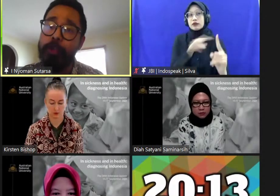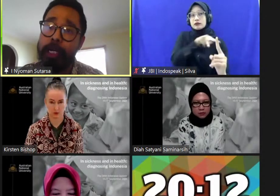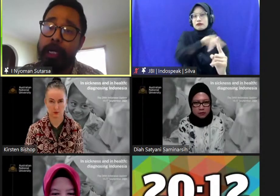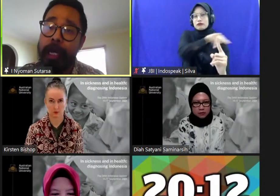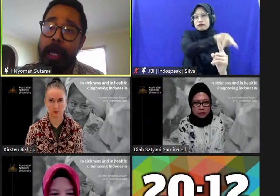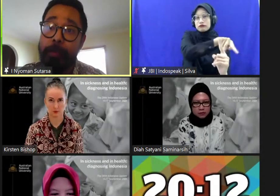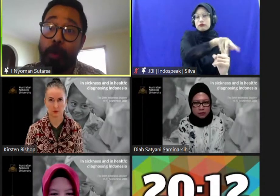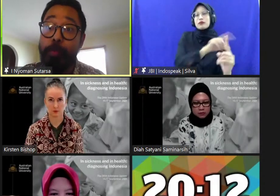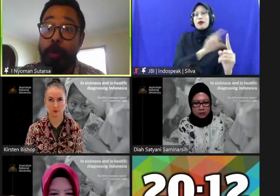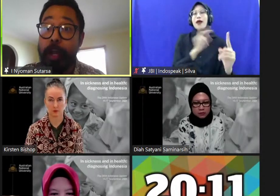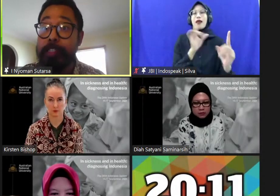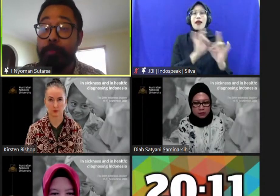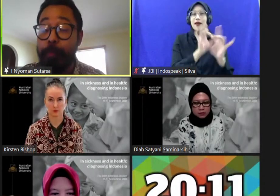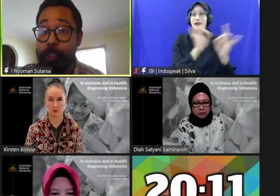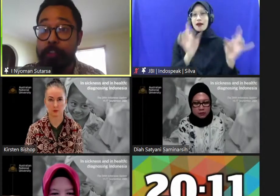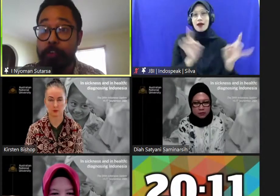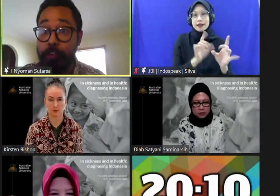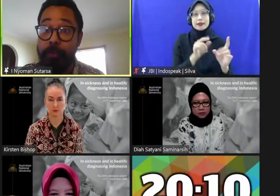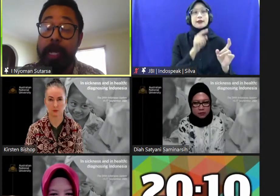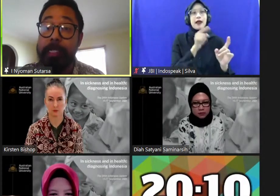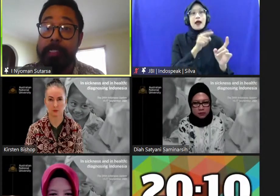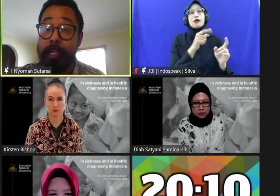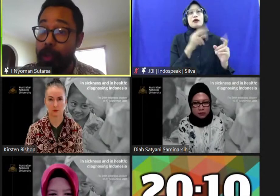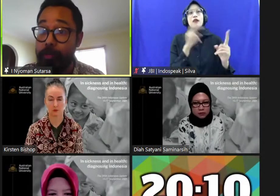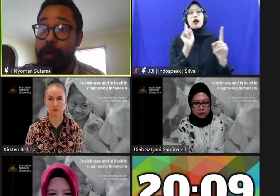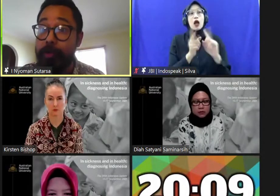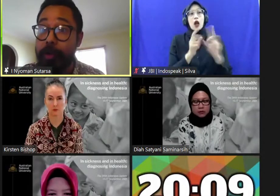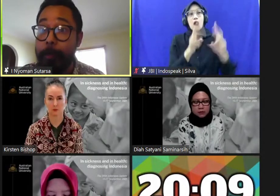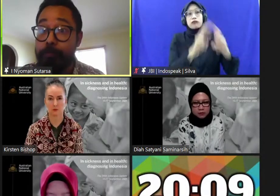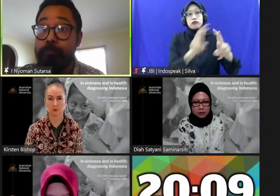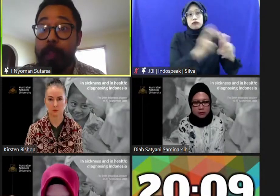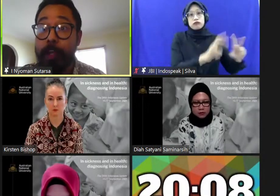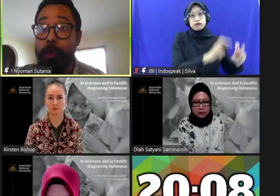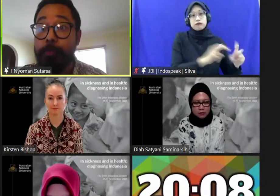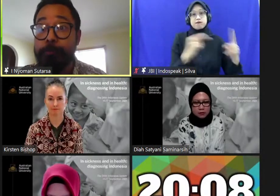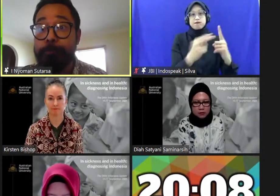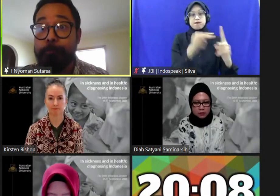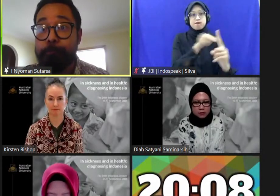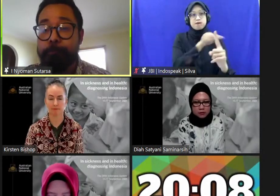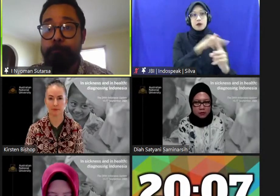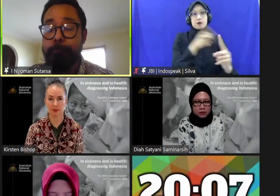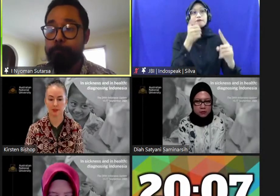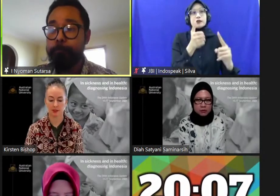a fuller and more comprehensive pictures of the reality on the ground. Thank you.